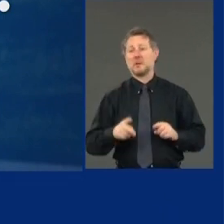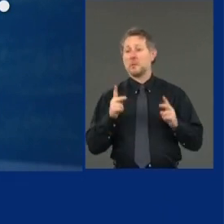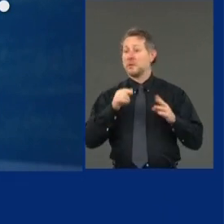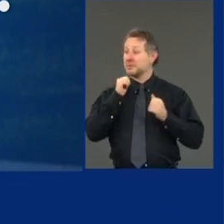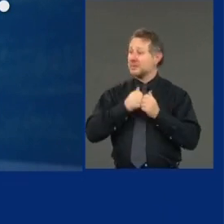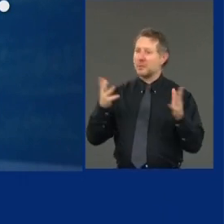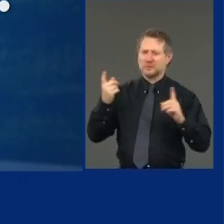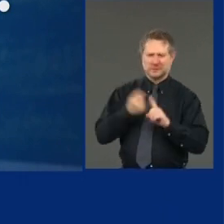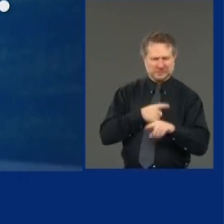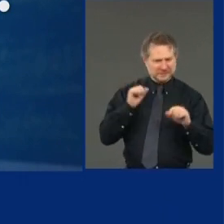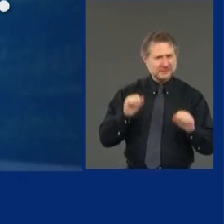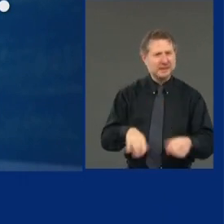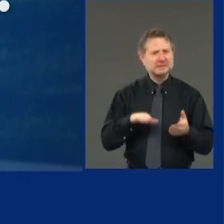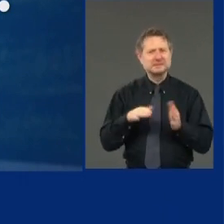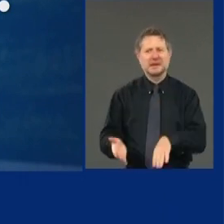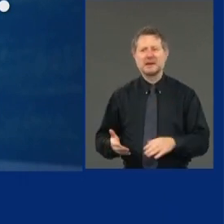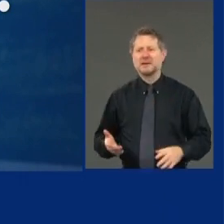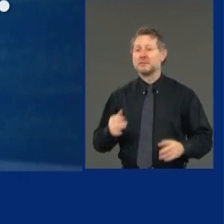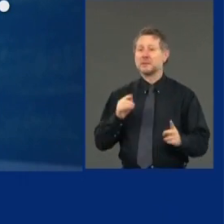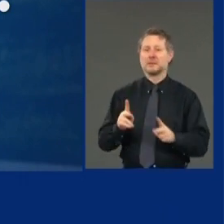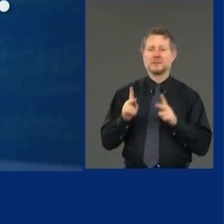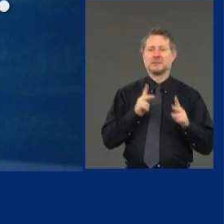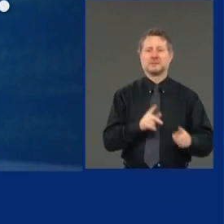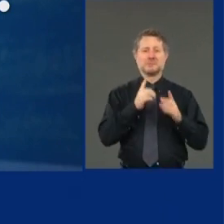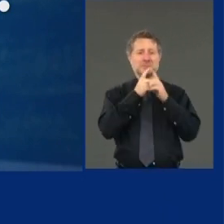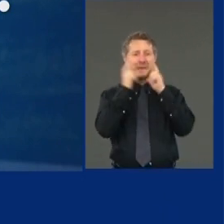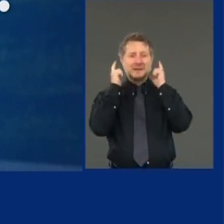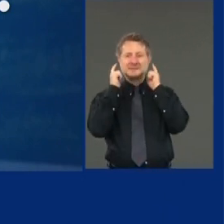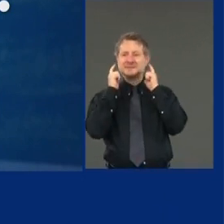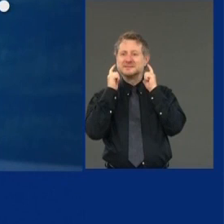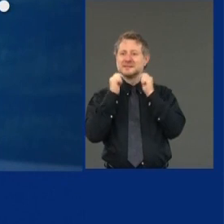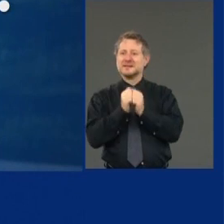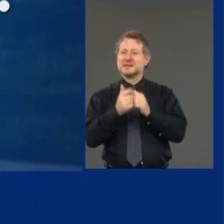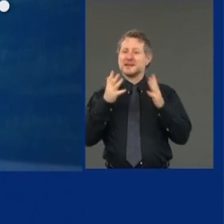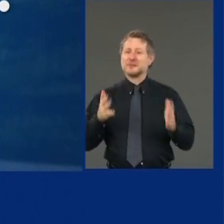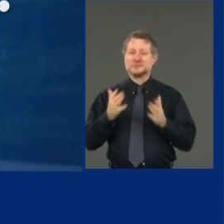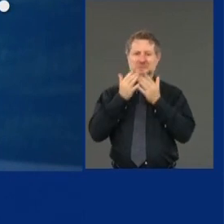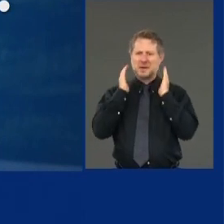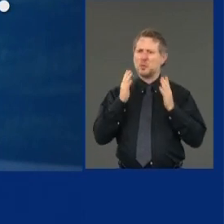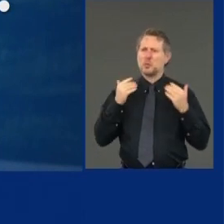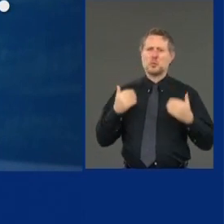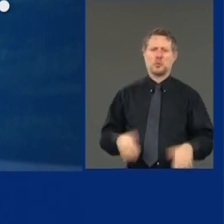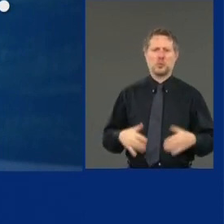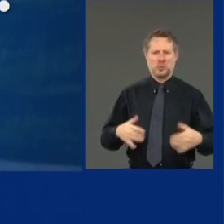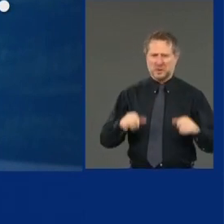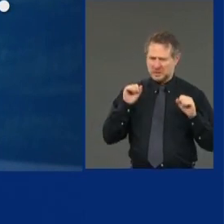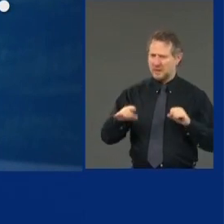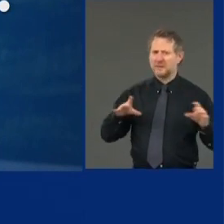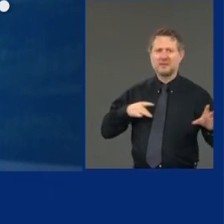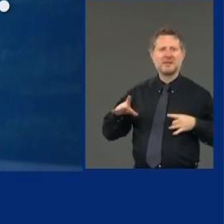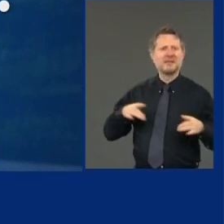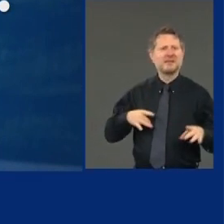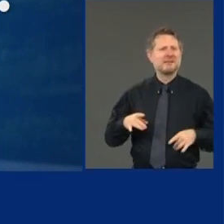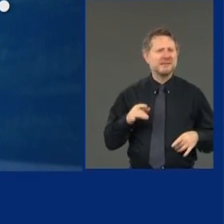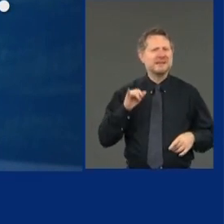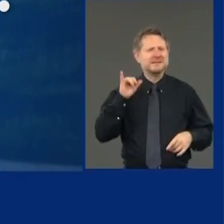The mask can make the difference between the life and death. I know it's a small thing, it's de minimis, it doesn't look like